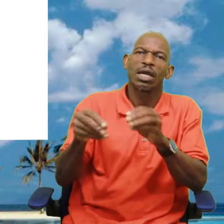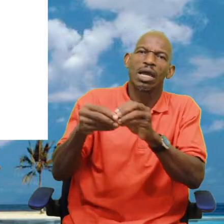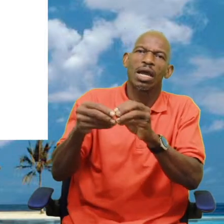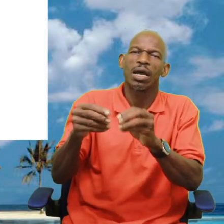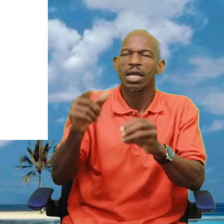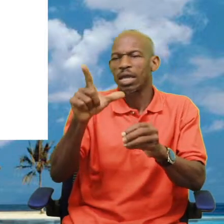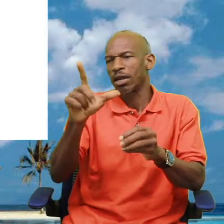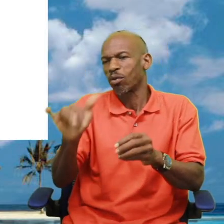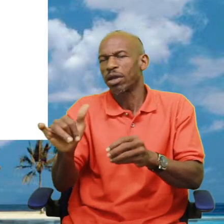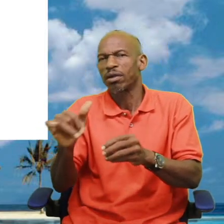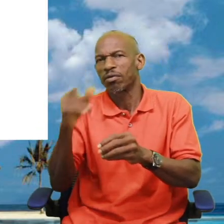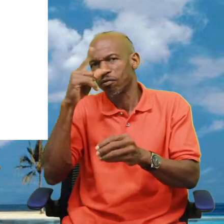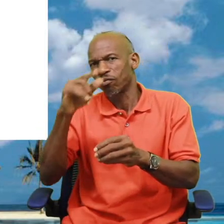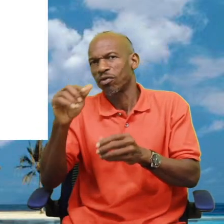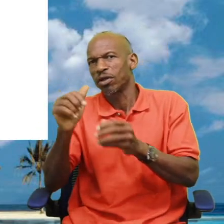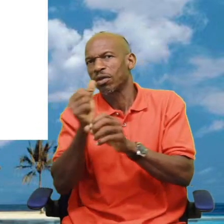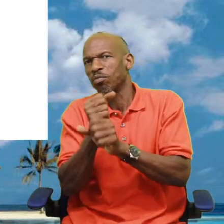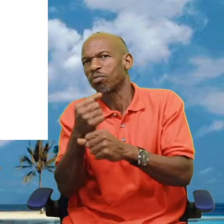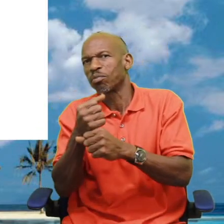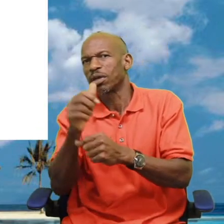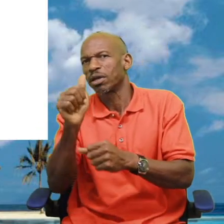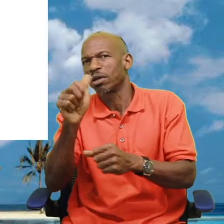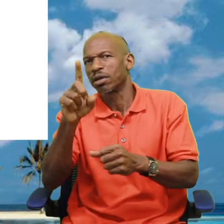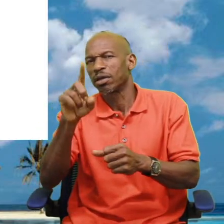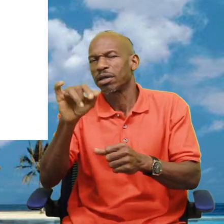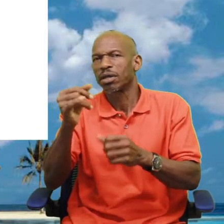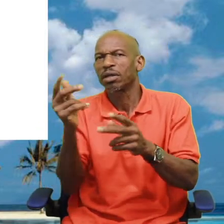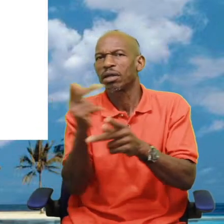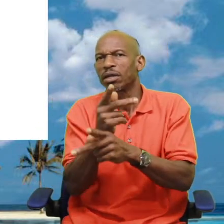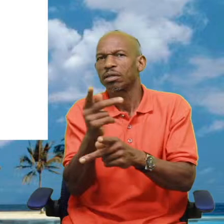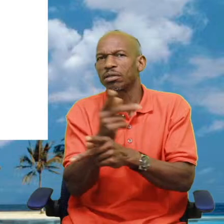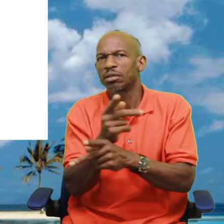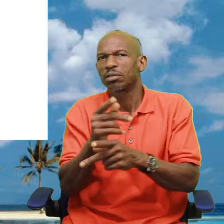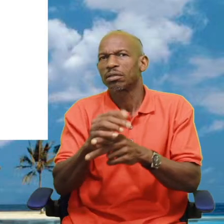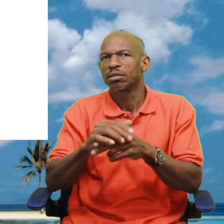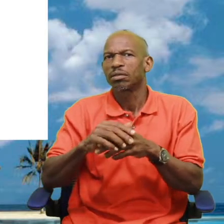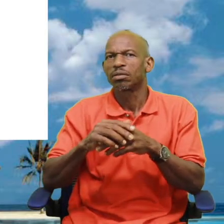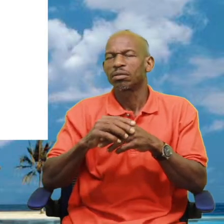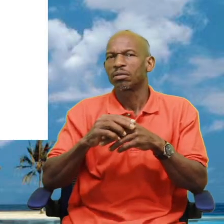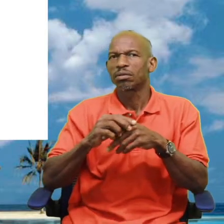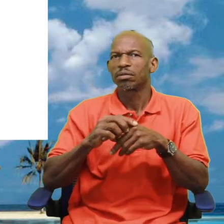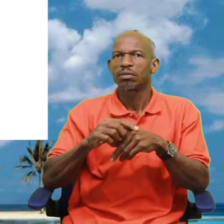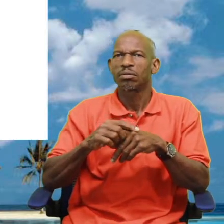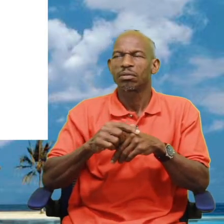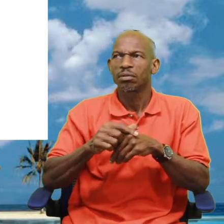Okay. Any other things, Kenton, you want to give me something? I see Kenton.